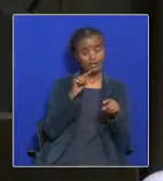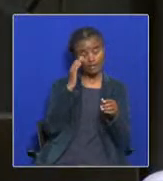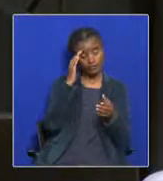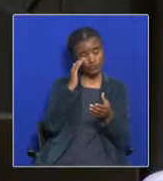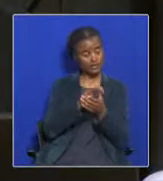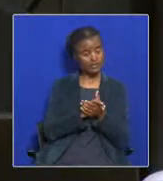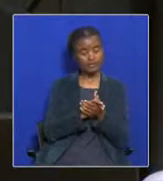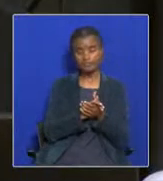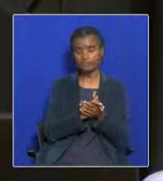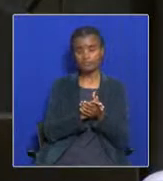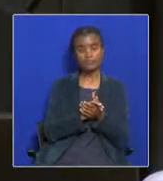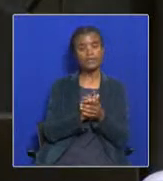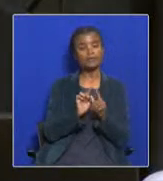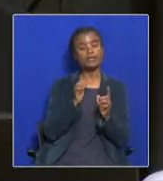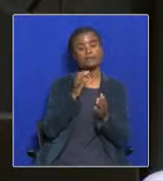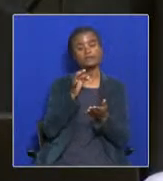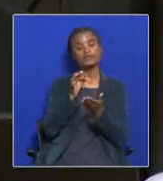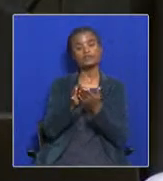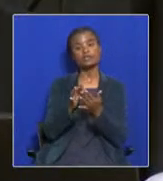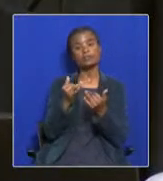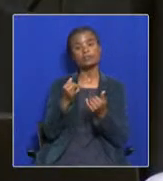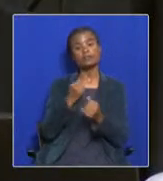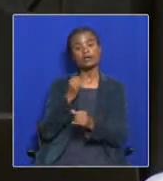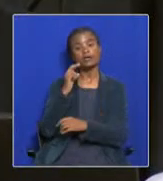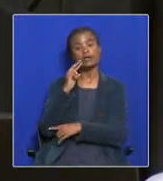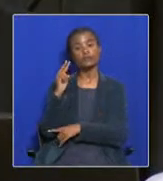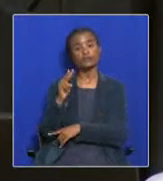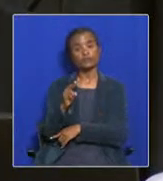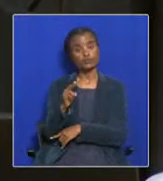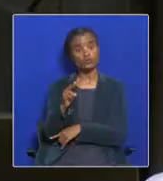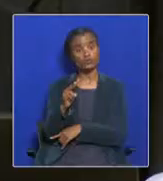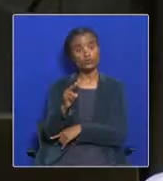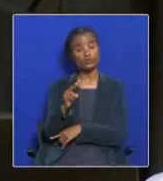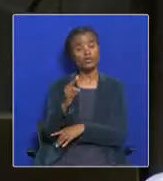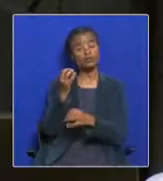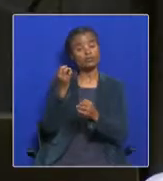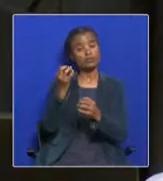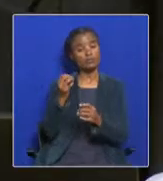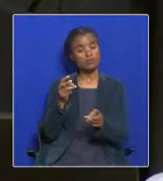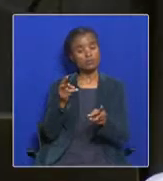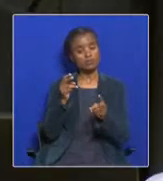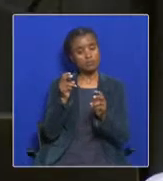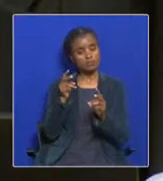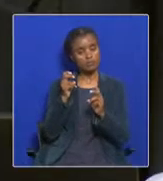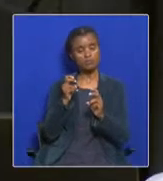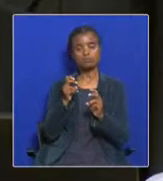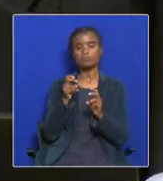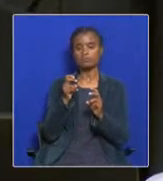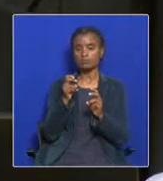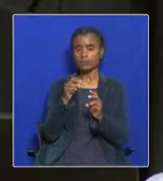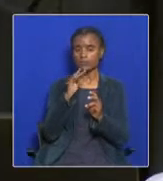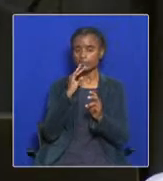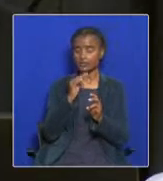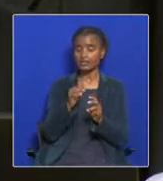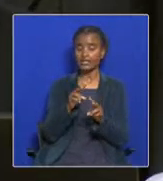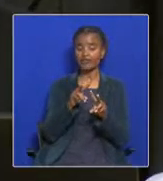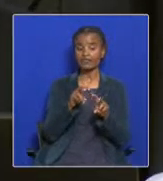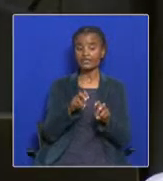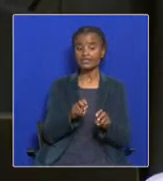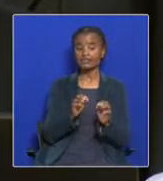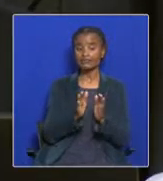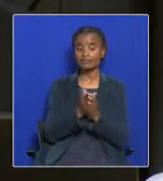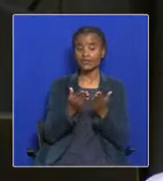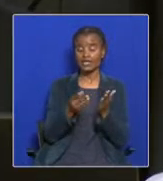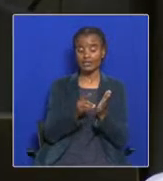impression I have gained from this is these recorded investigations in the diary, and you're returning